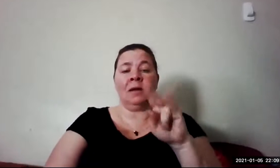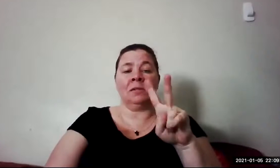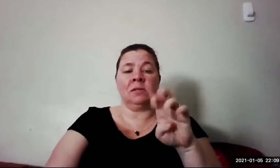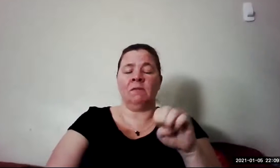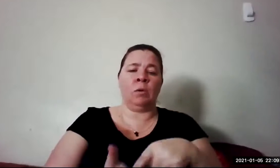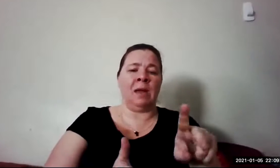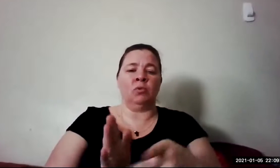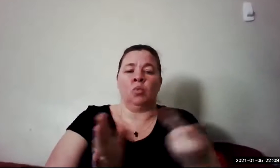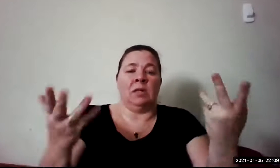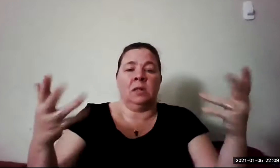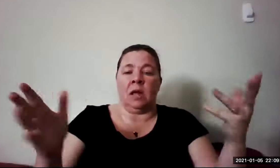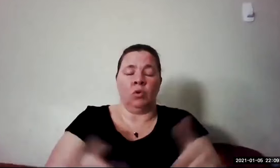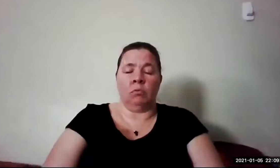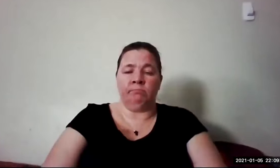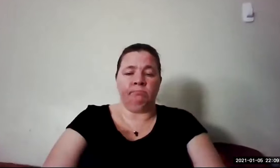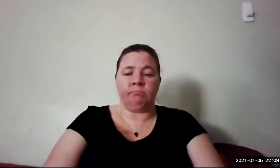ever with